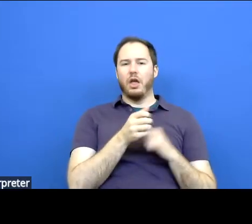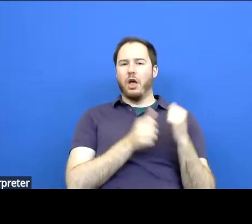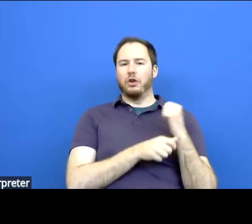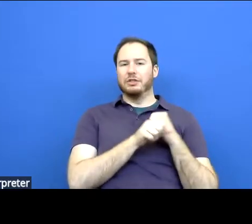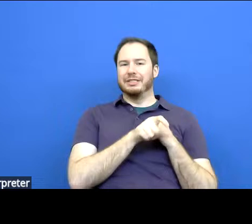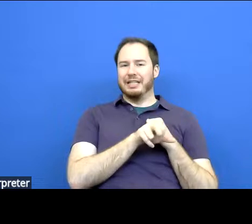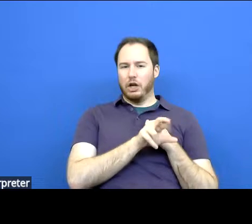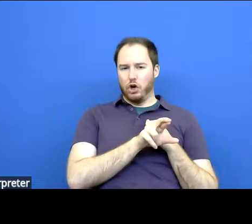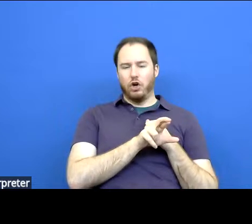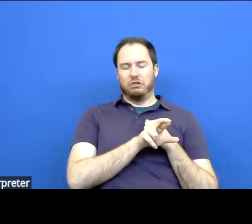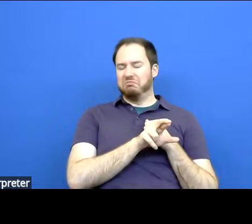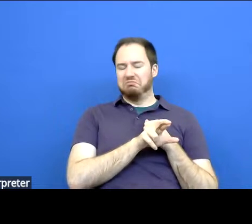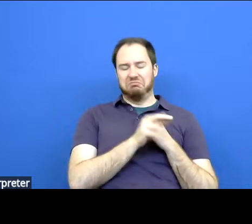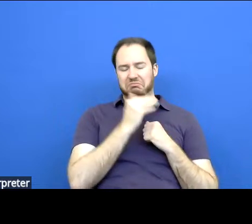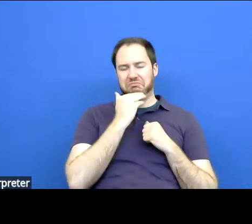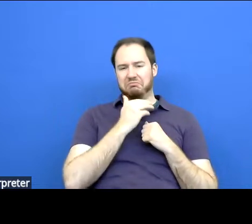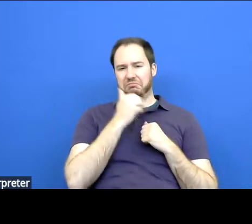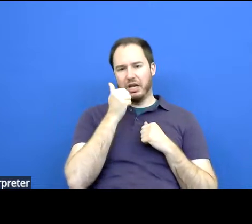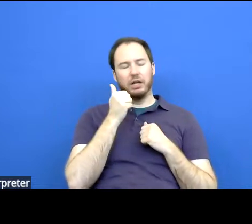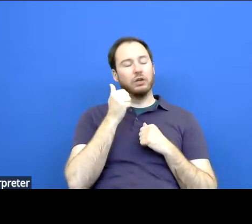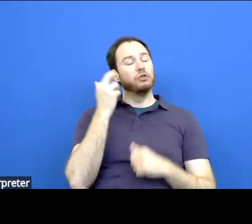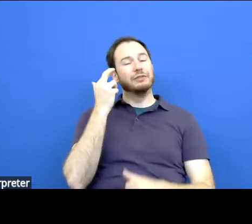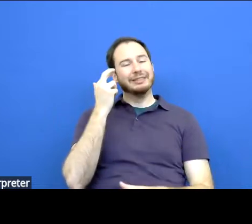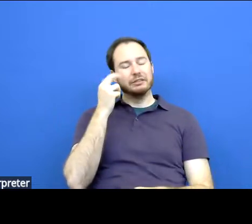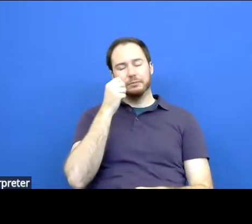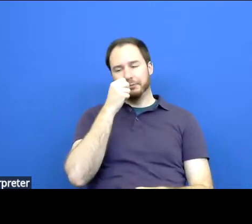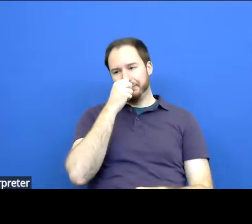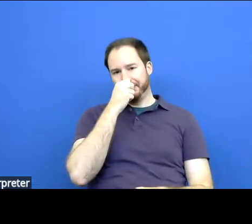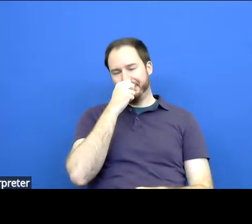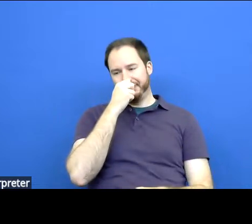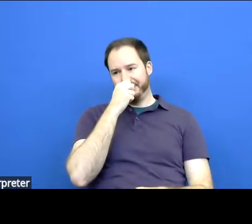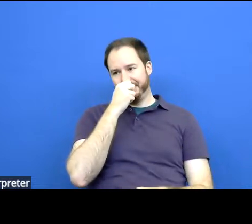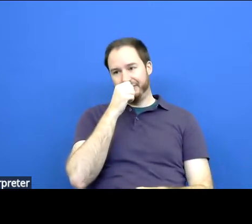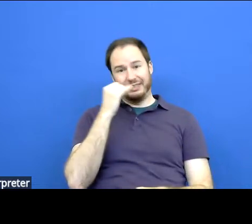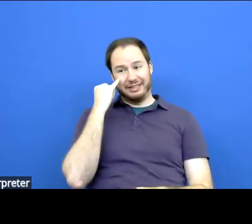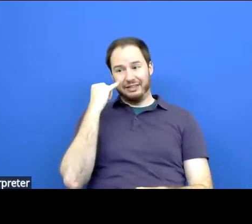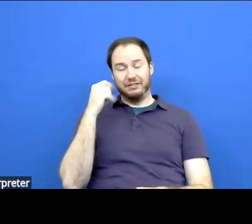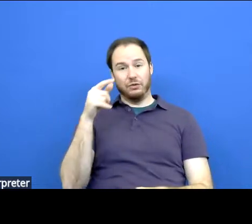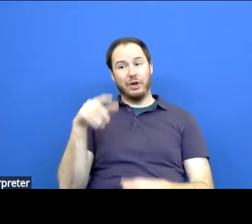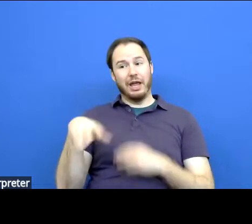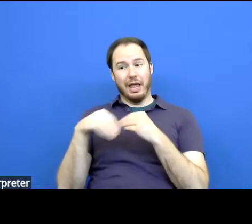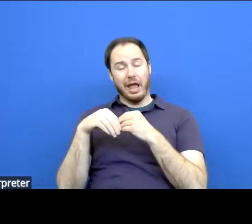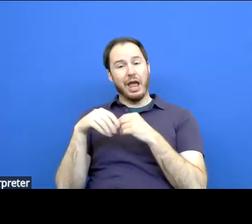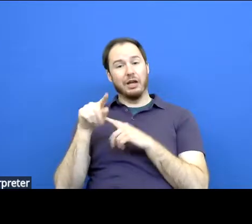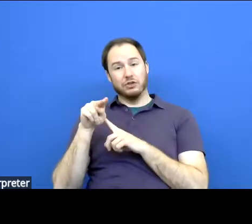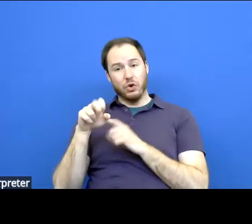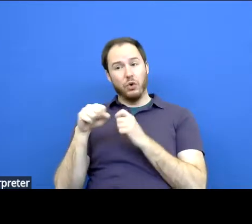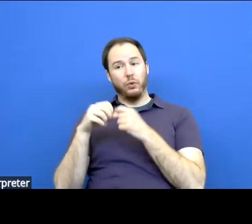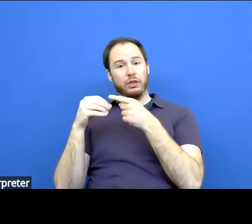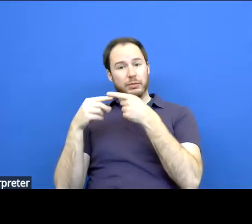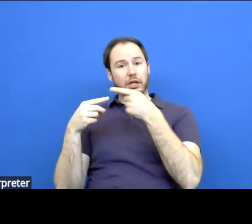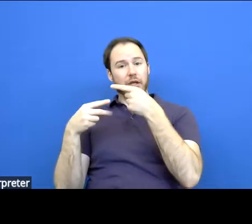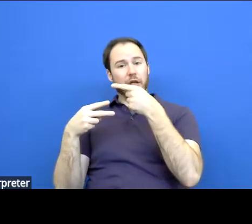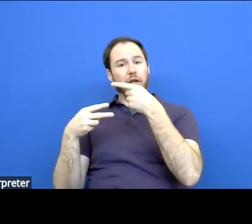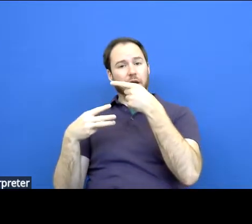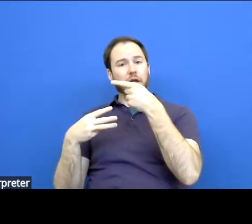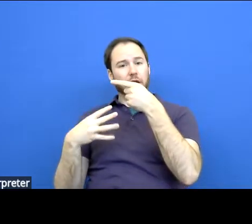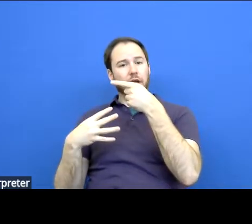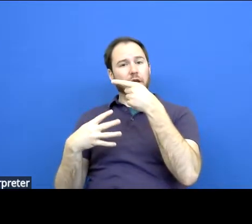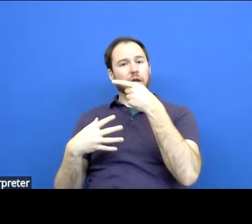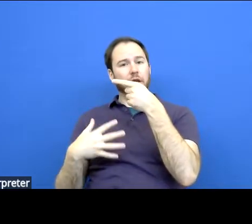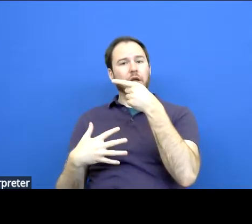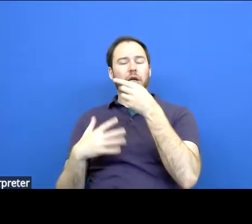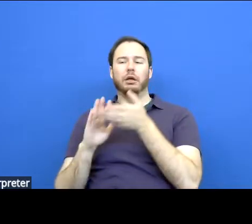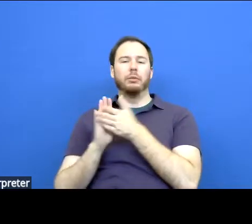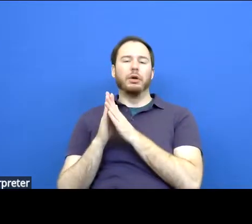instead. And that's just because the more specifics you have in your zoning stuff, the